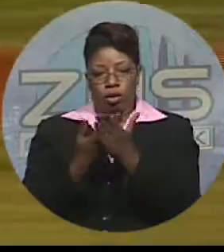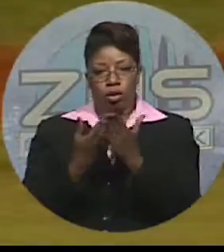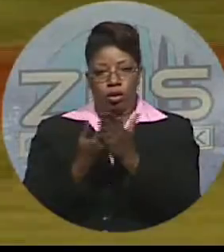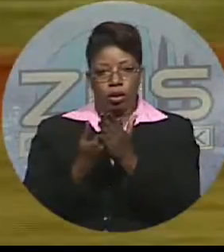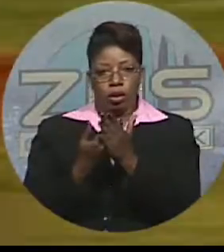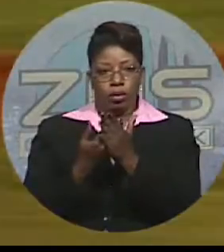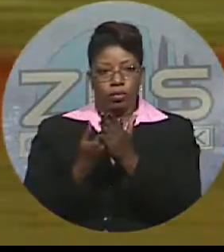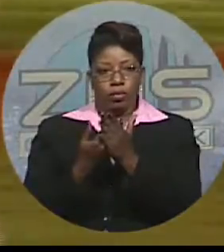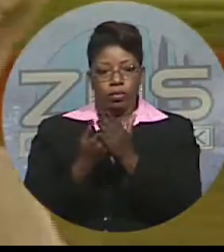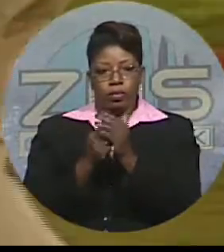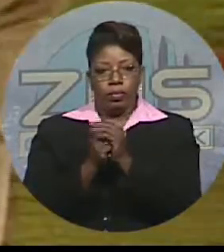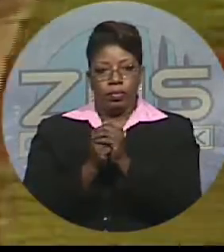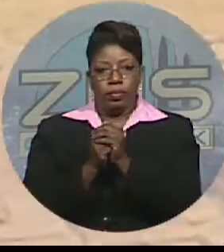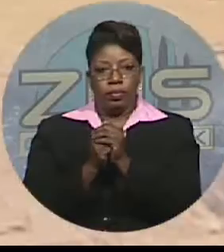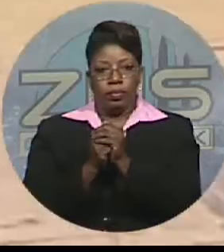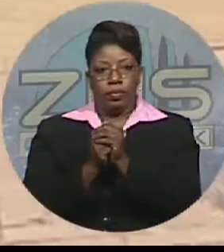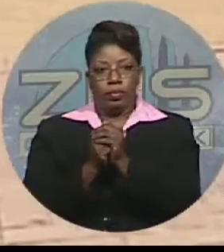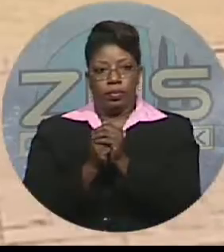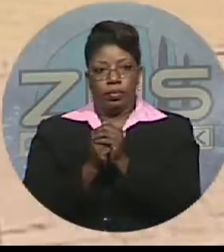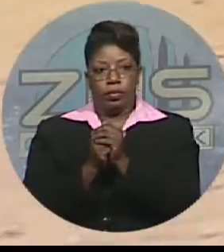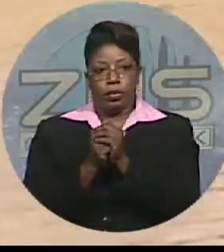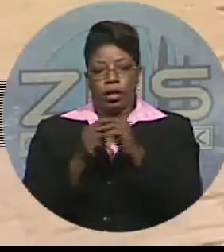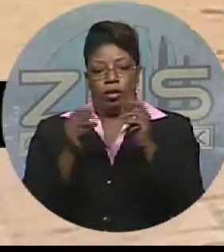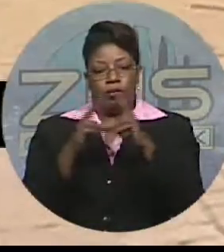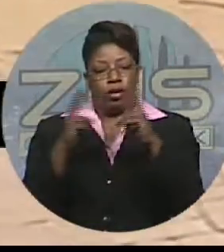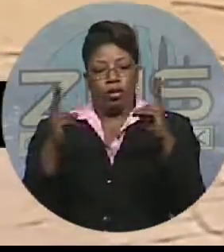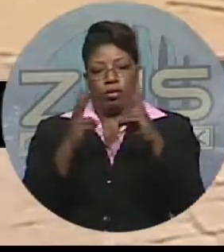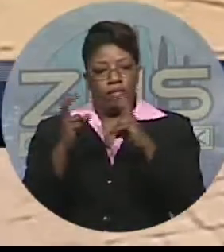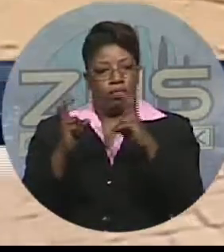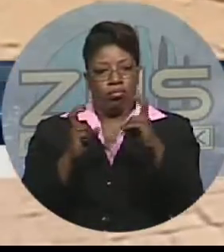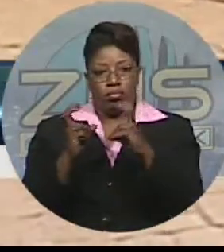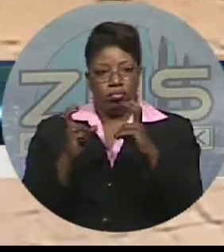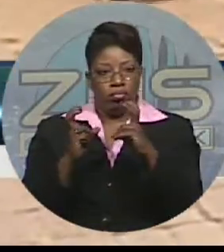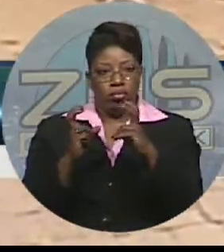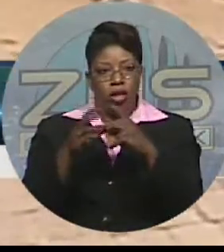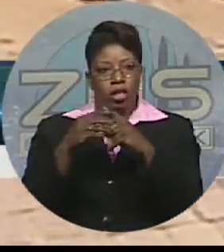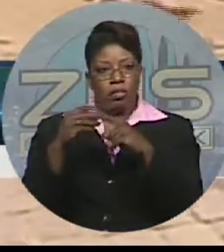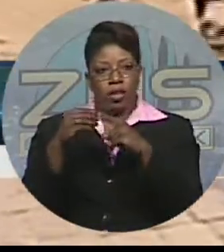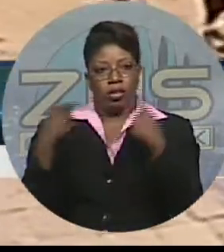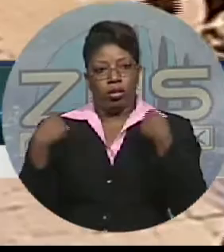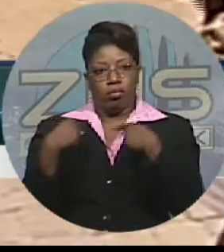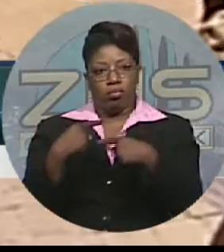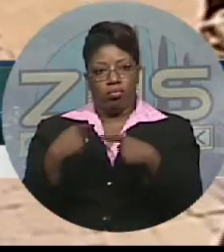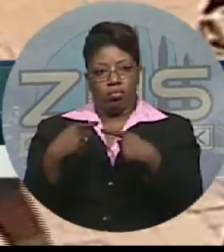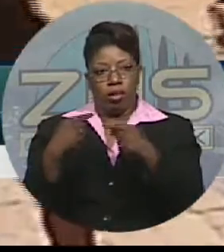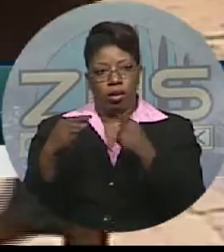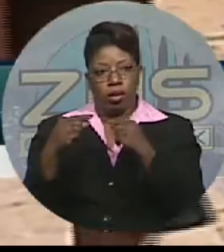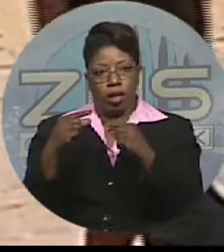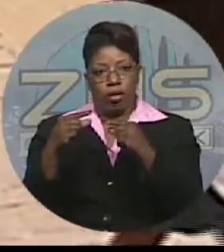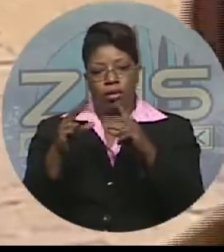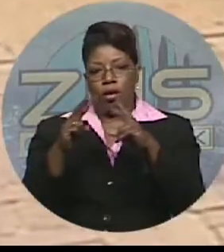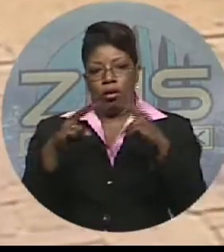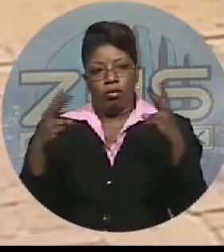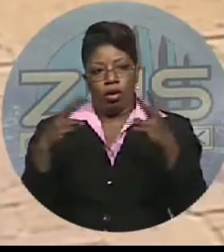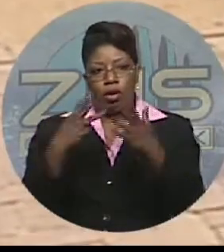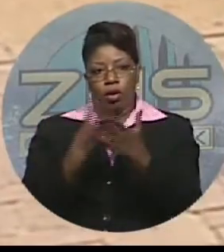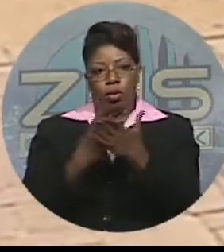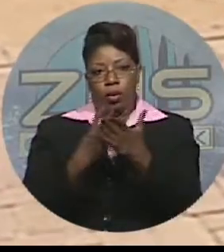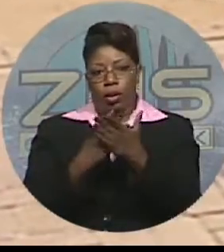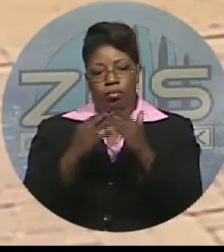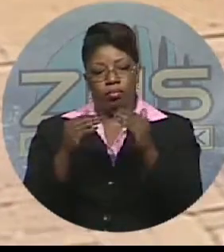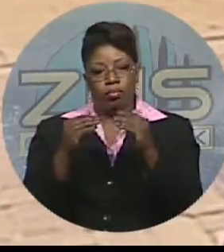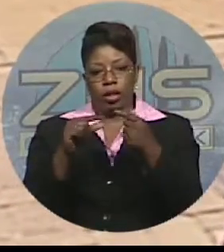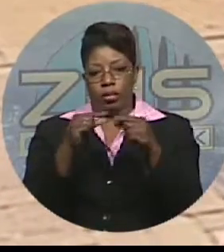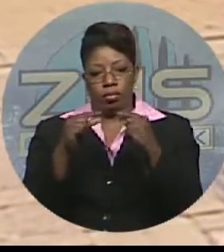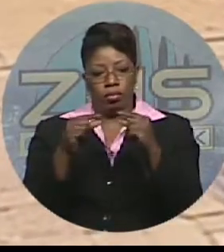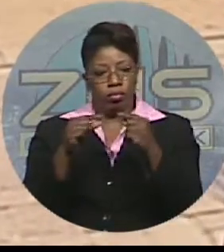showed the talent of the Bahamas. Very competitive. If you watch particularly the medal round games, exceptionally well. You know, the matchups were very, very